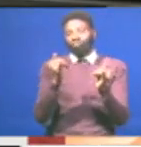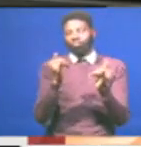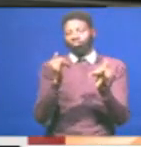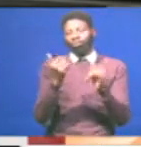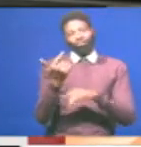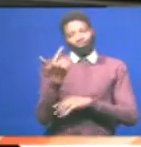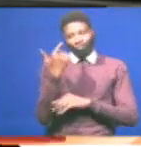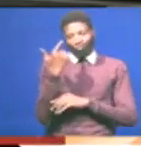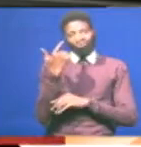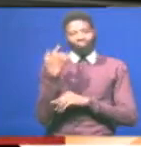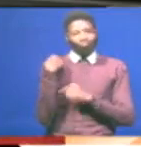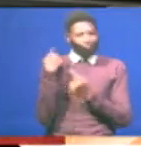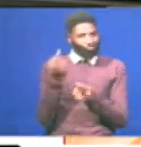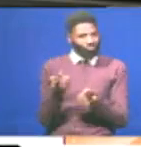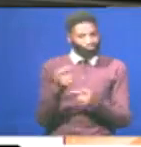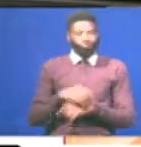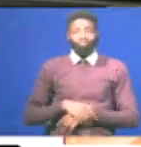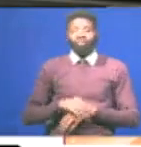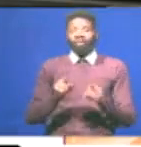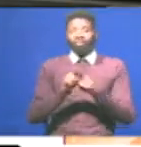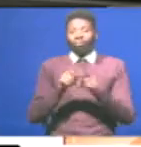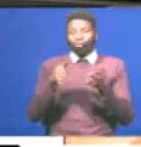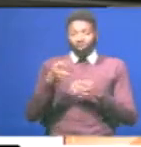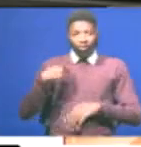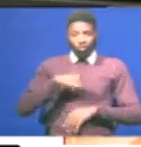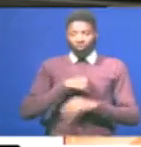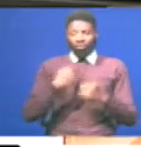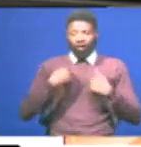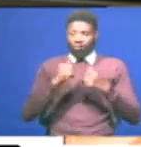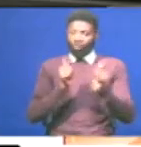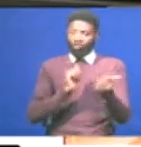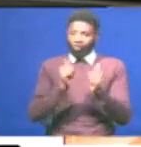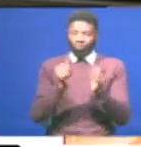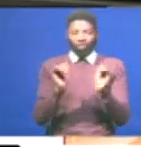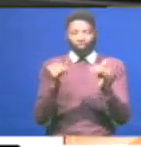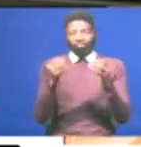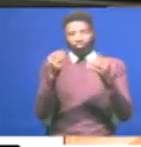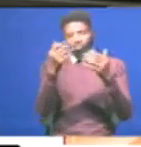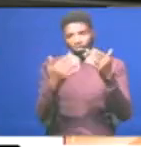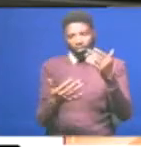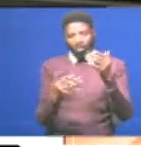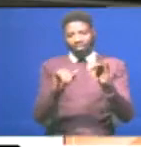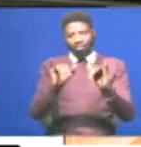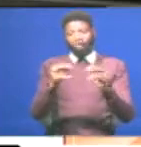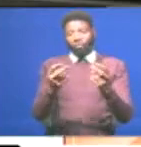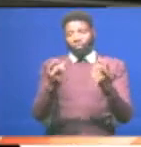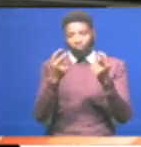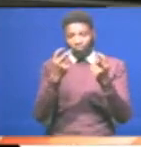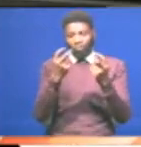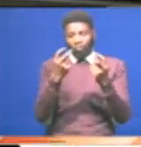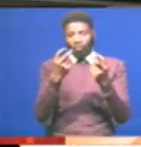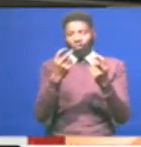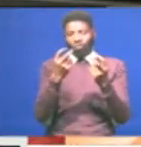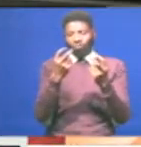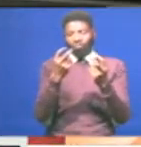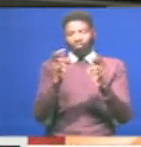And today, of course, as usual, we have got a bumper harvest for the sporting fraternity. And just stay tuned, buckle up, be